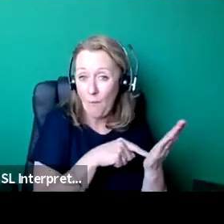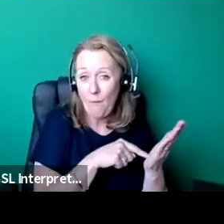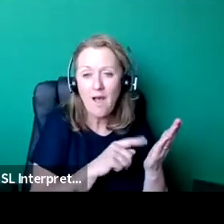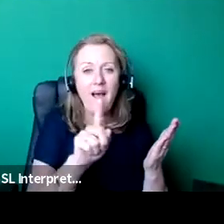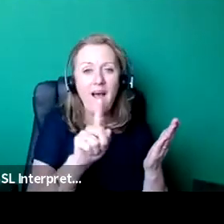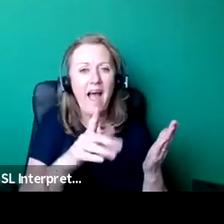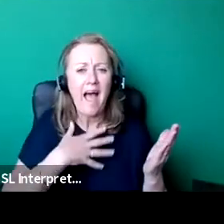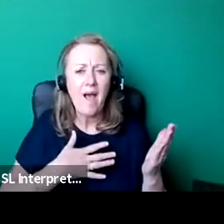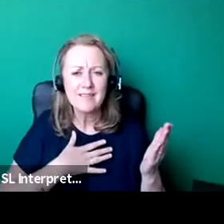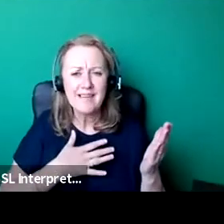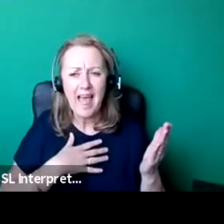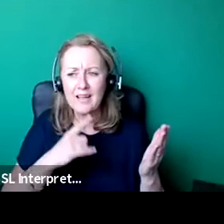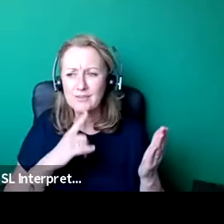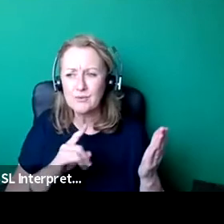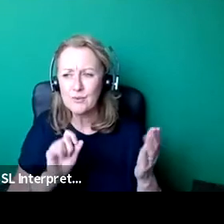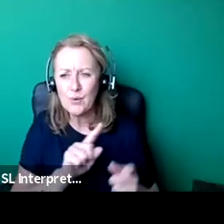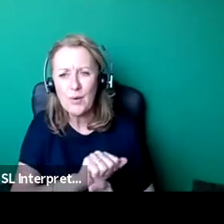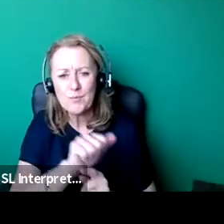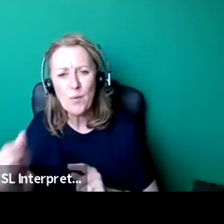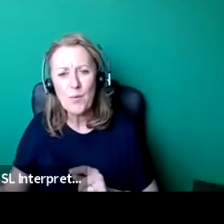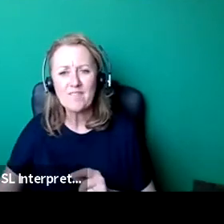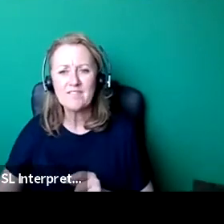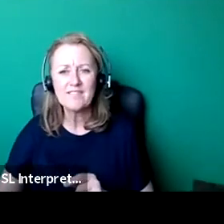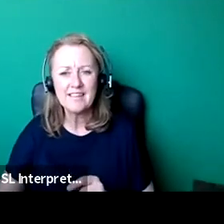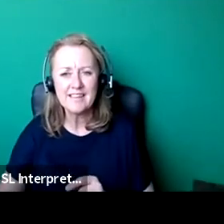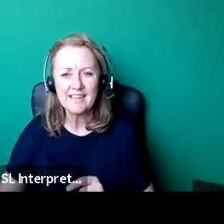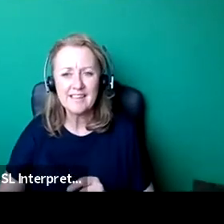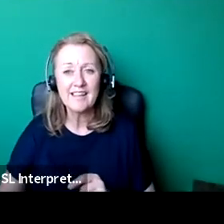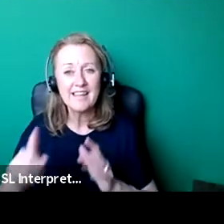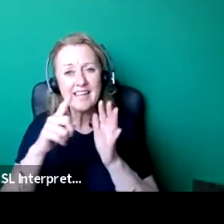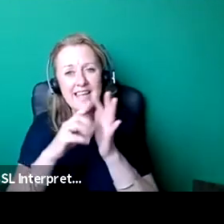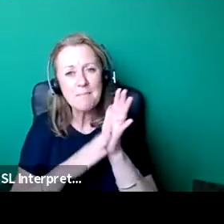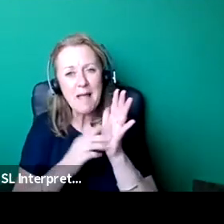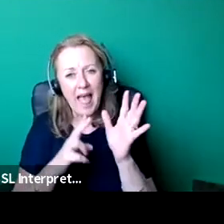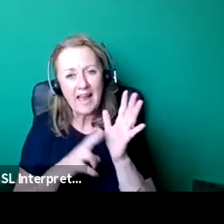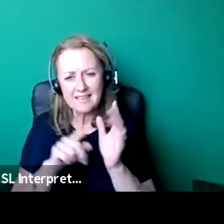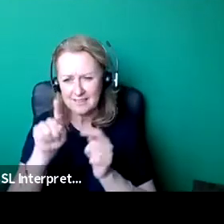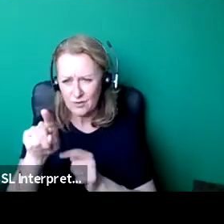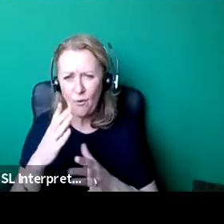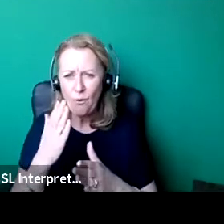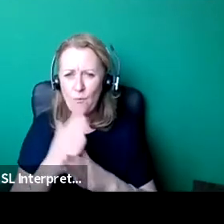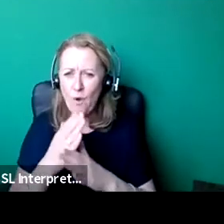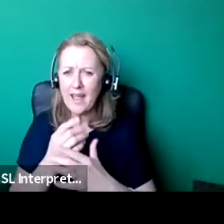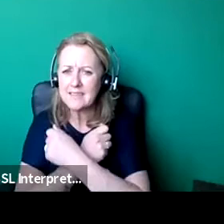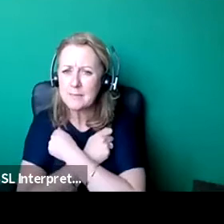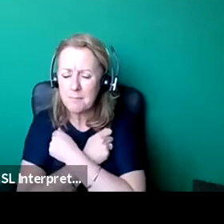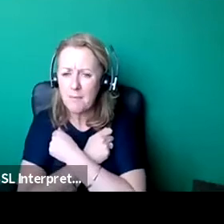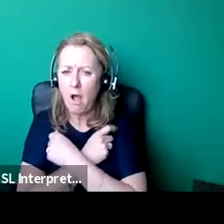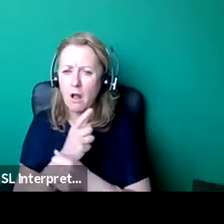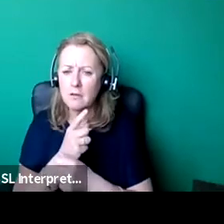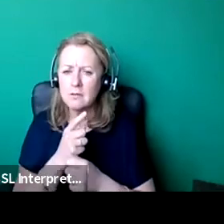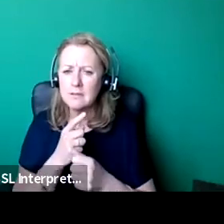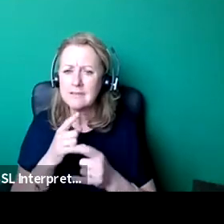to Eman. I mean, Eman, I know you're not based in Egypt currently, but your work in Egypt specifically on sexual harassment and